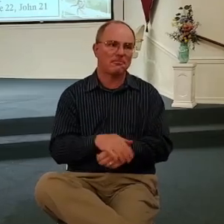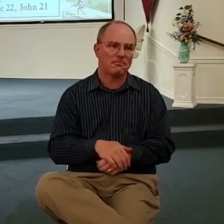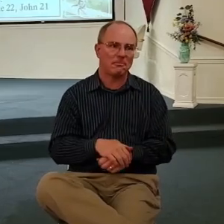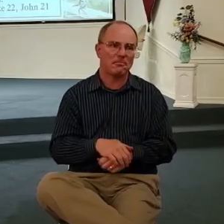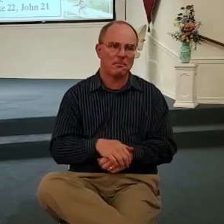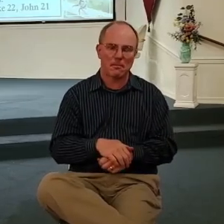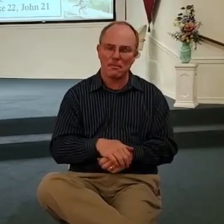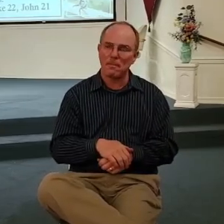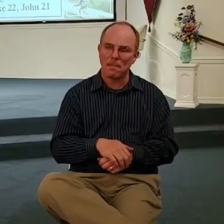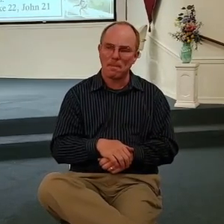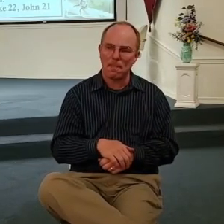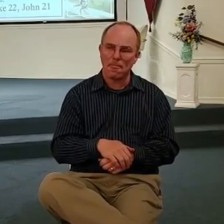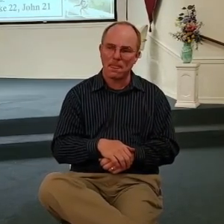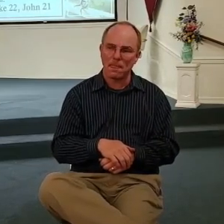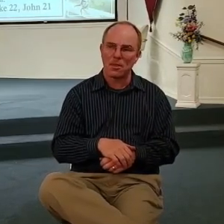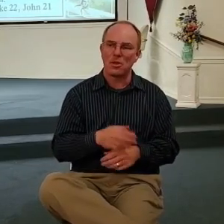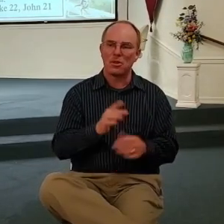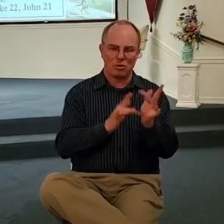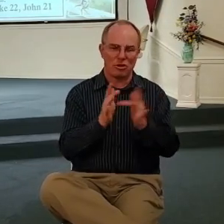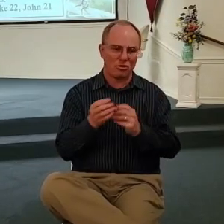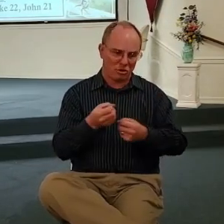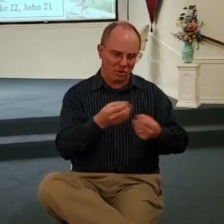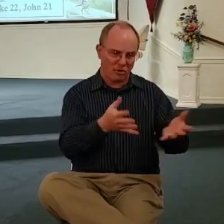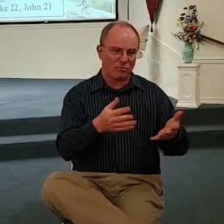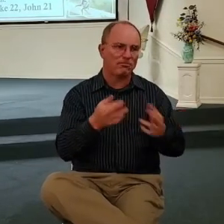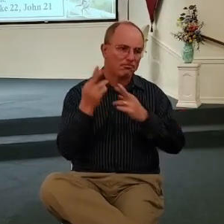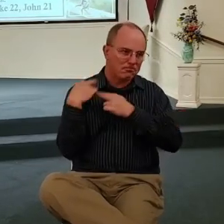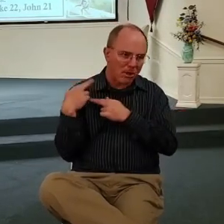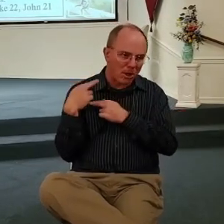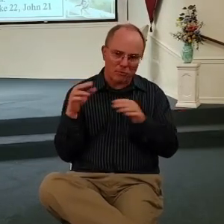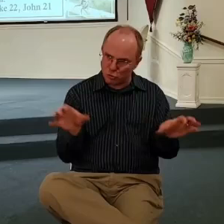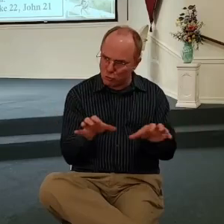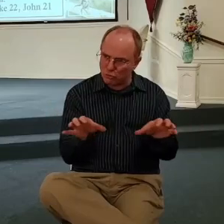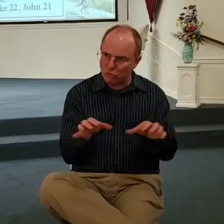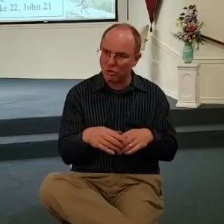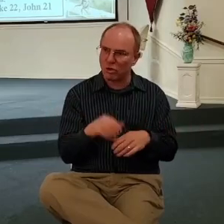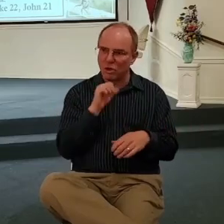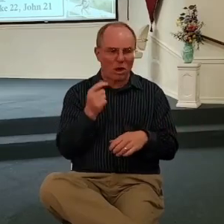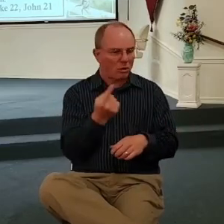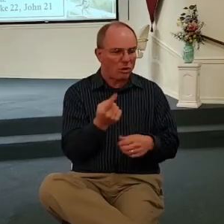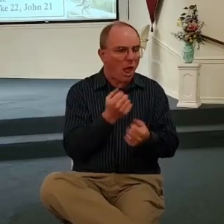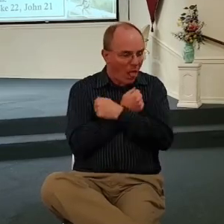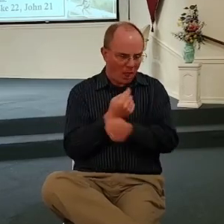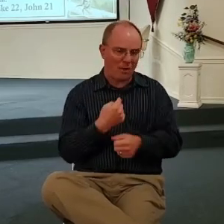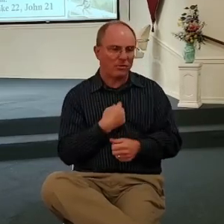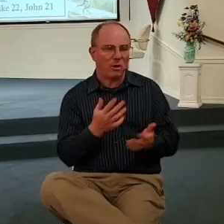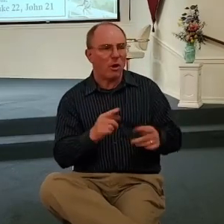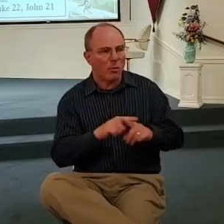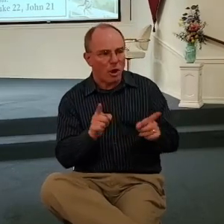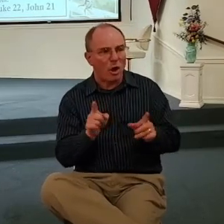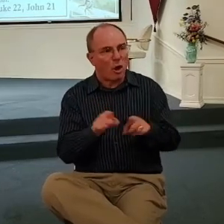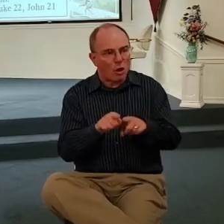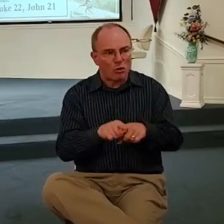He is given something to do, not just his love, but also through this